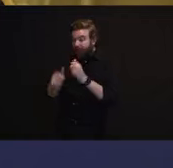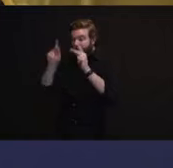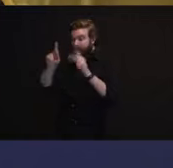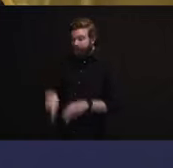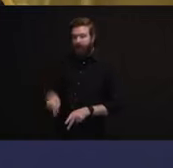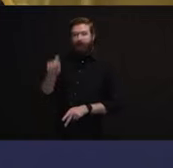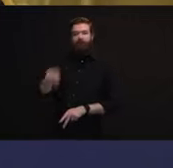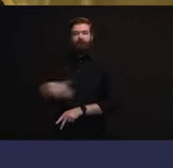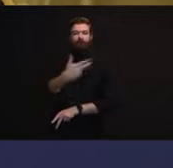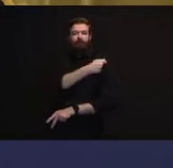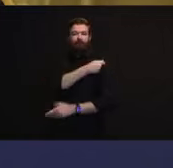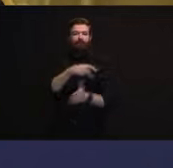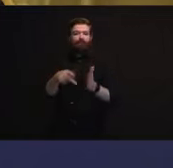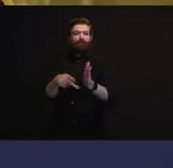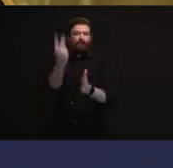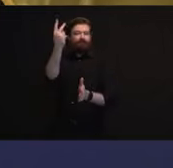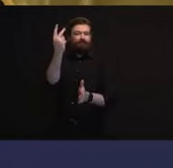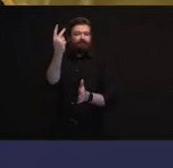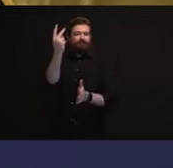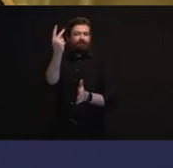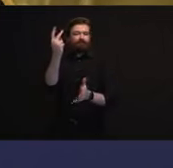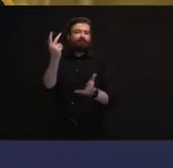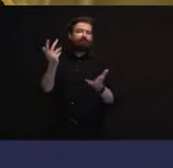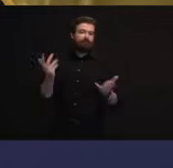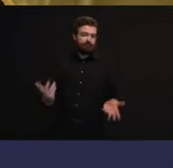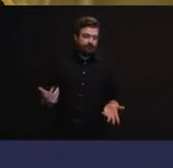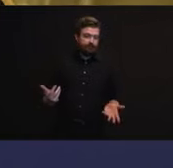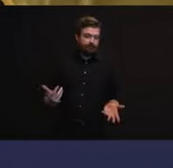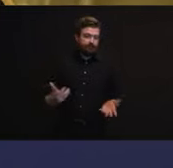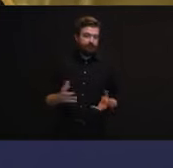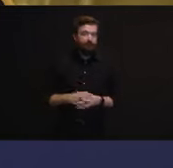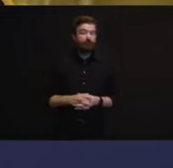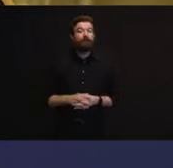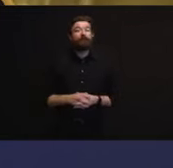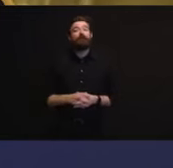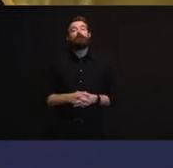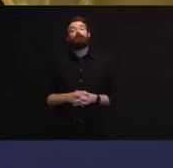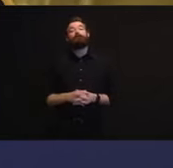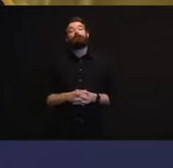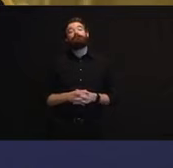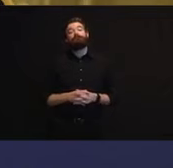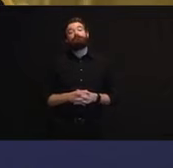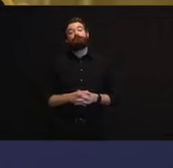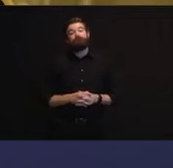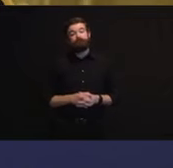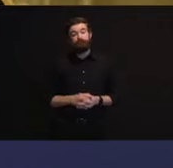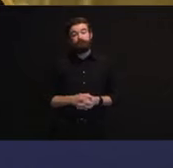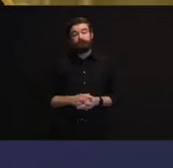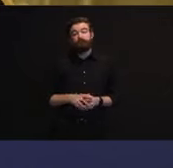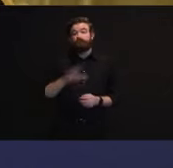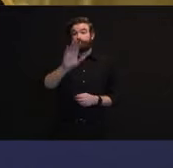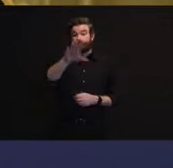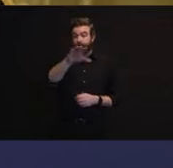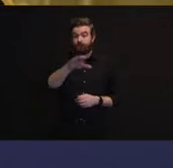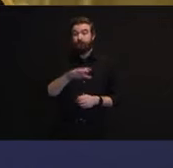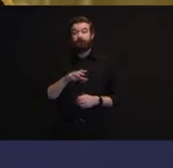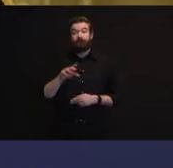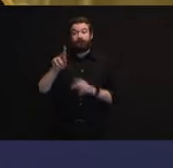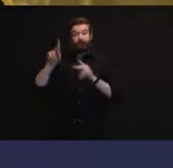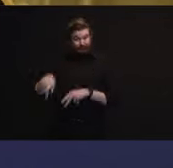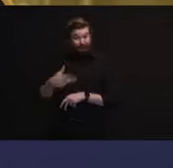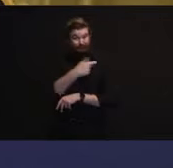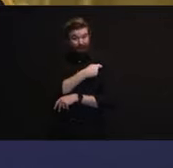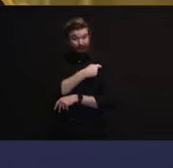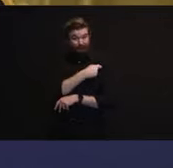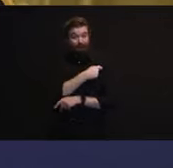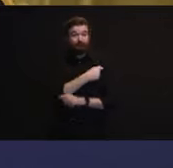either 21 or 28 days apart, are from the same source, by example. So mixing and crossing wires is something we have to avoid as